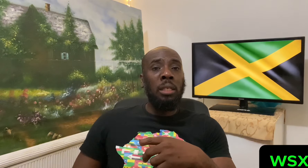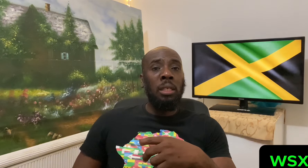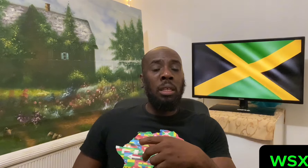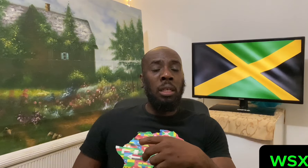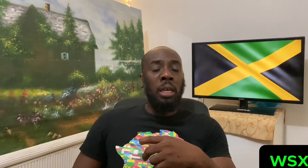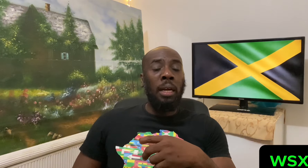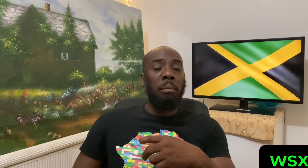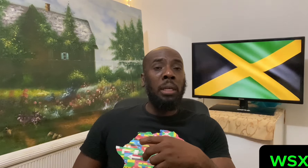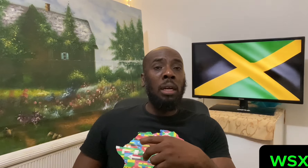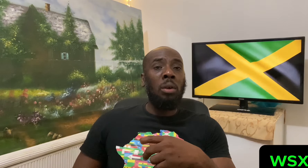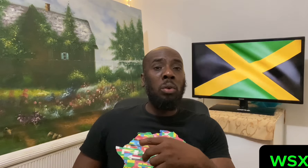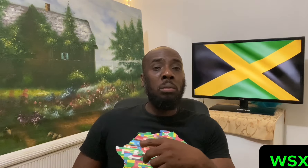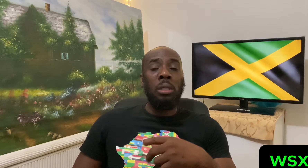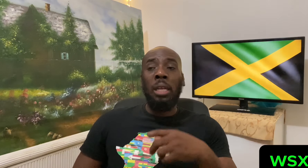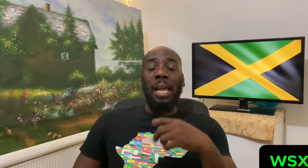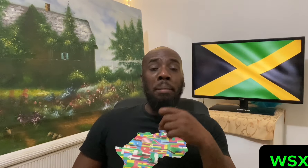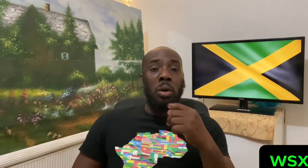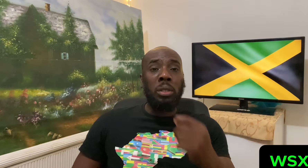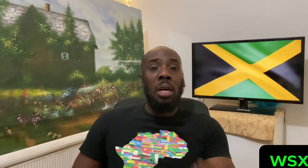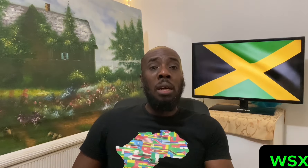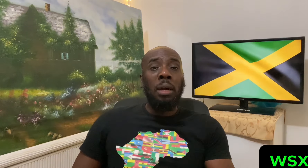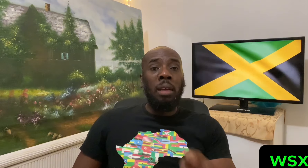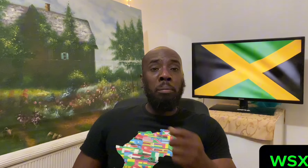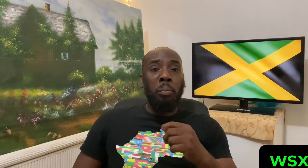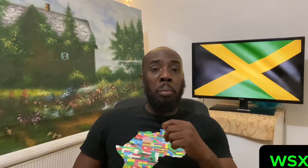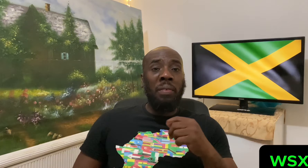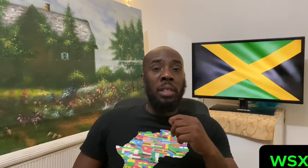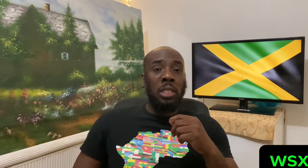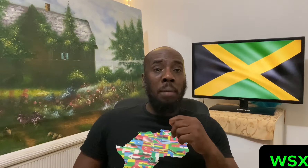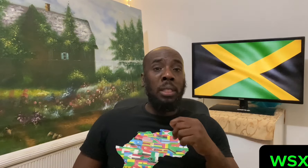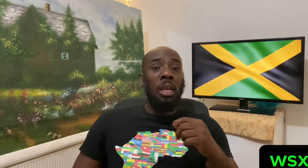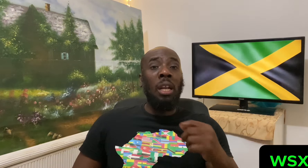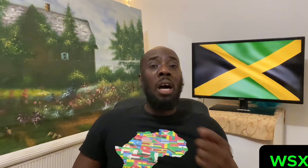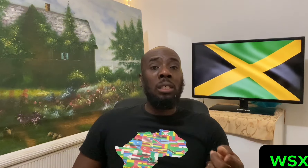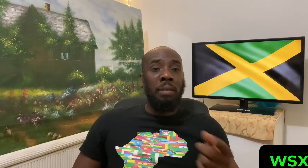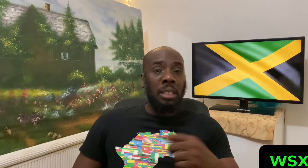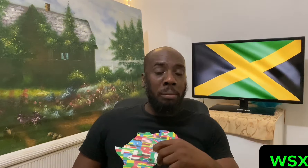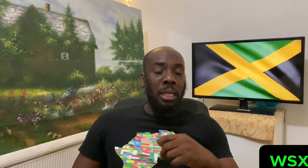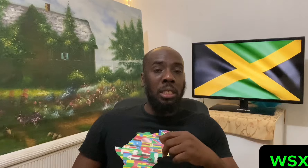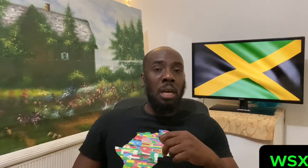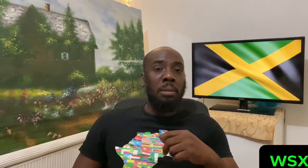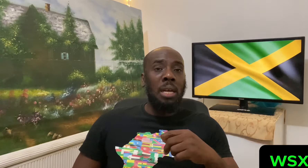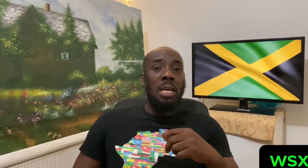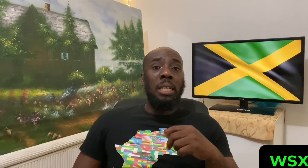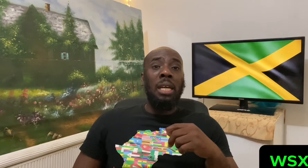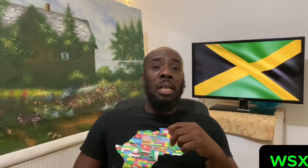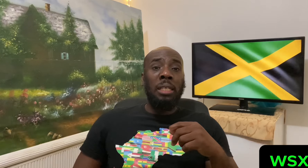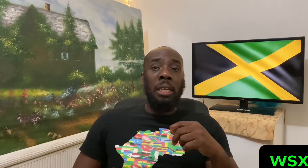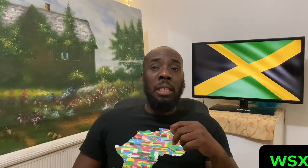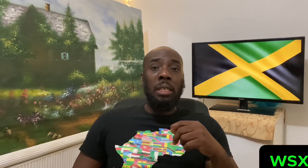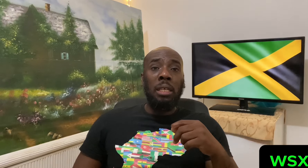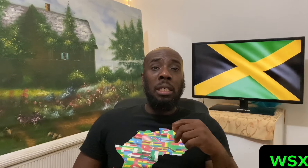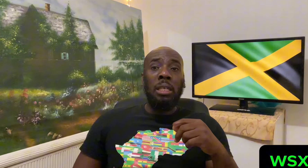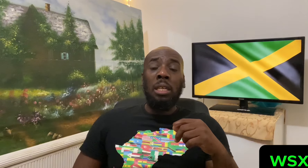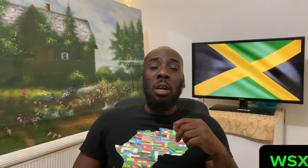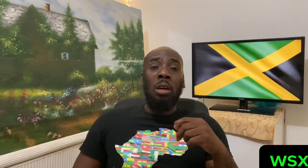building economical homes, lie about giving jobs, and they lost over 6 million jobs.